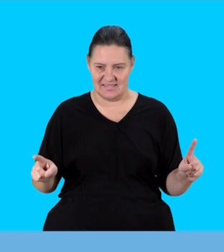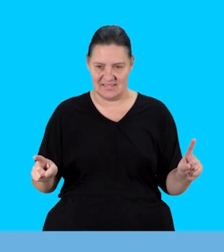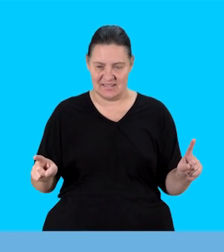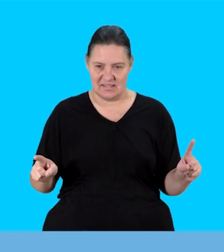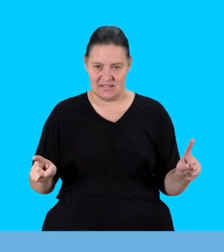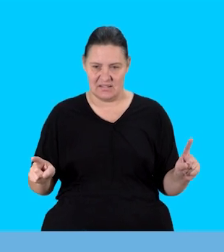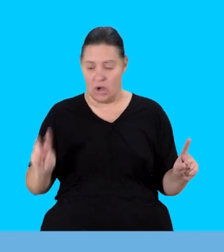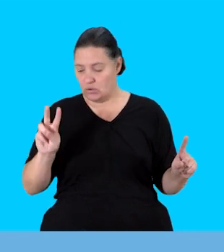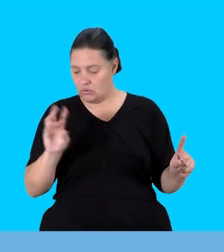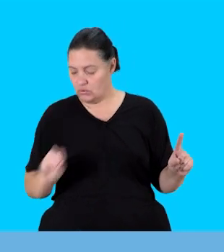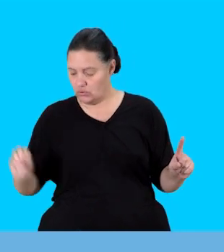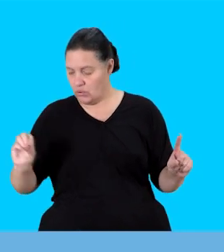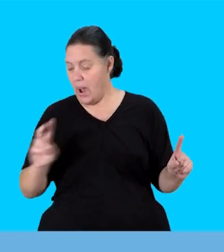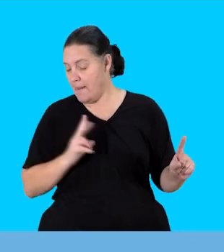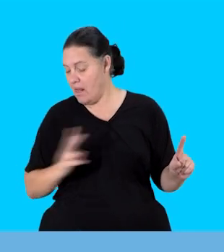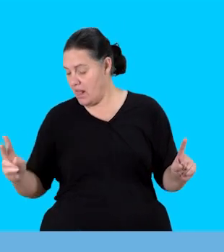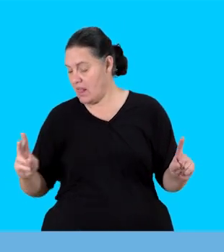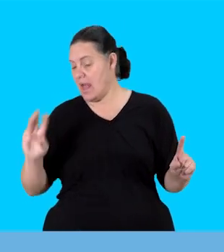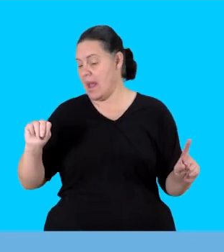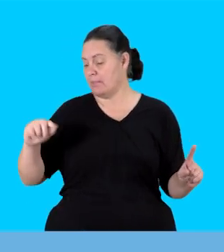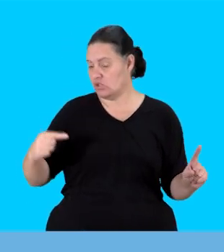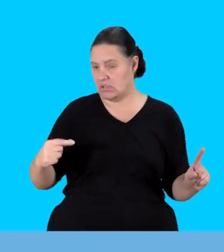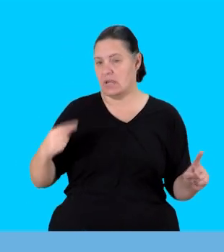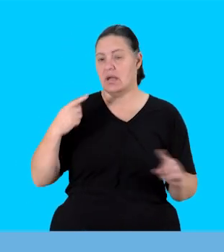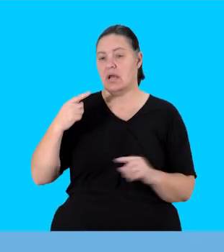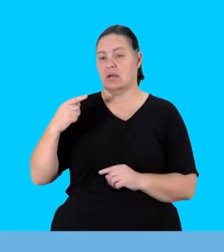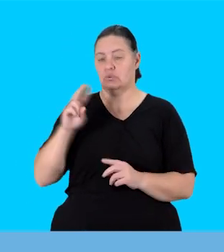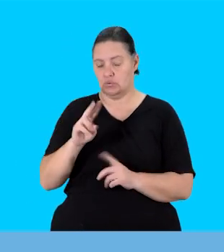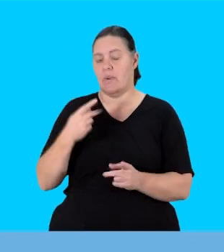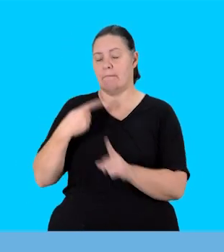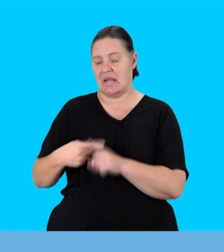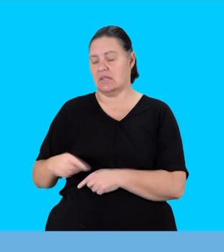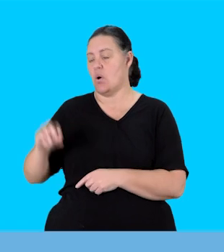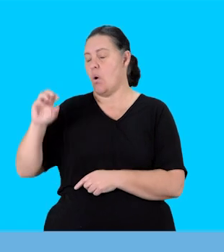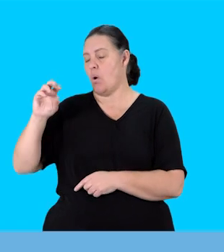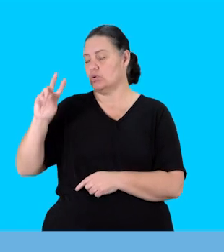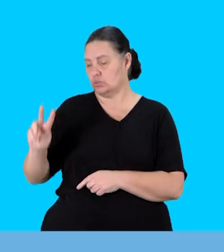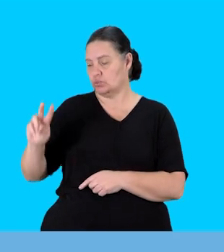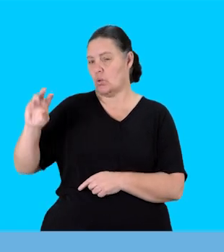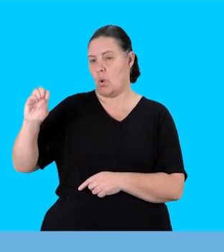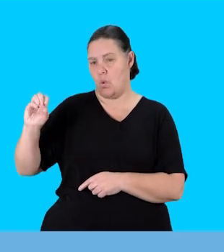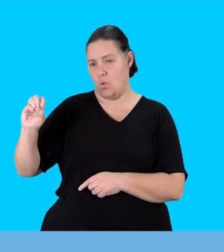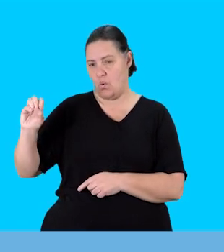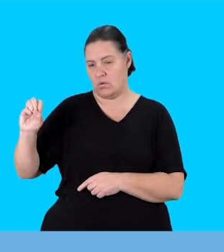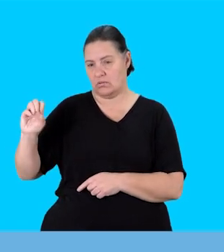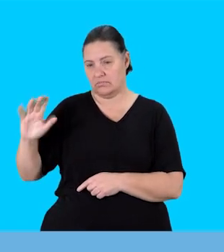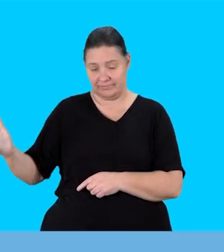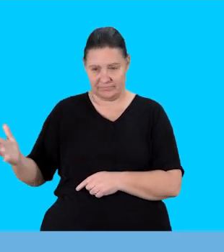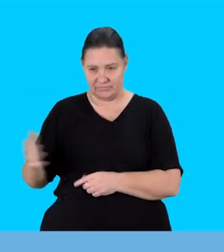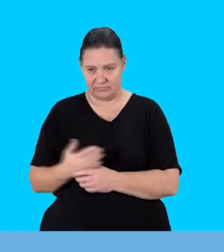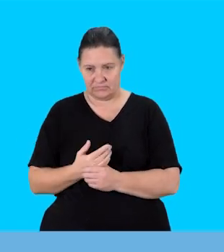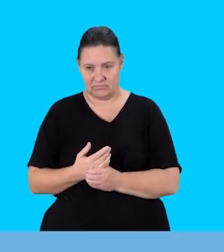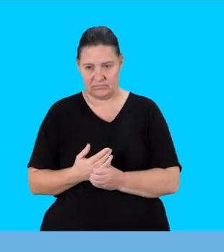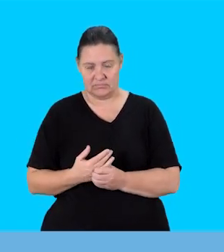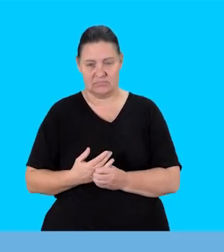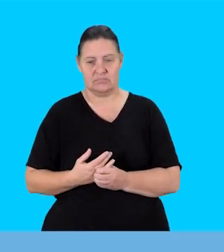products, and this 2 is multiplying everything in this chemical formula, meaning that we have 2 Mg, we